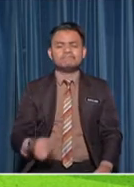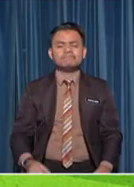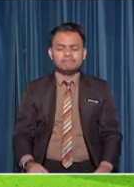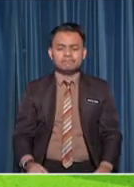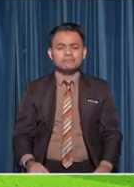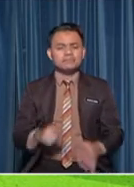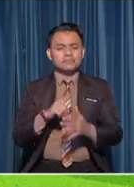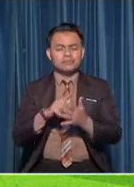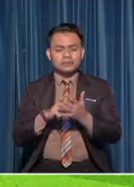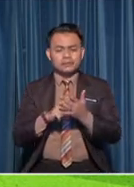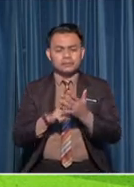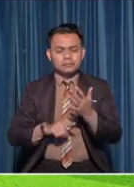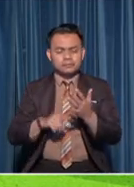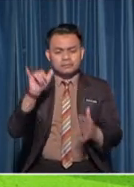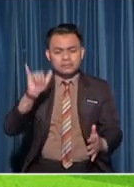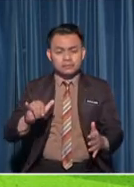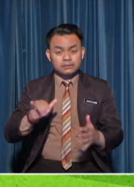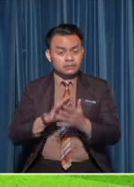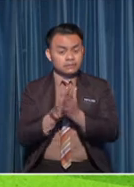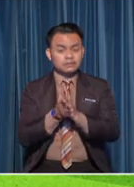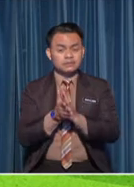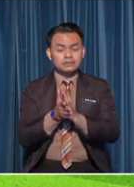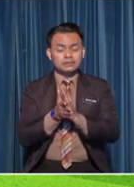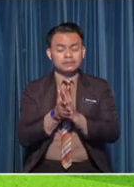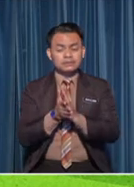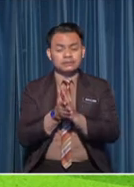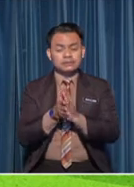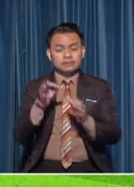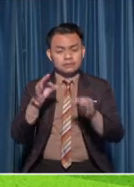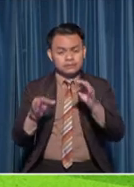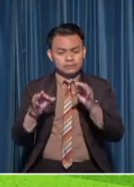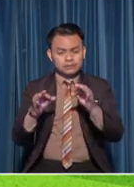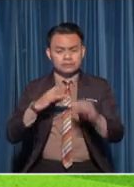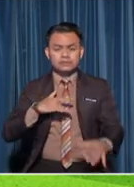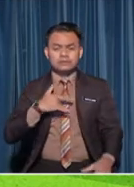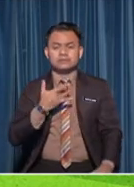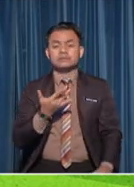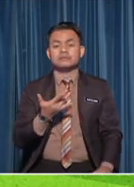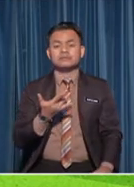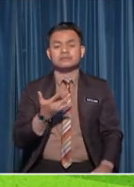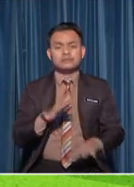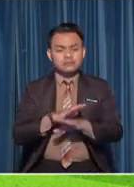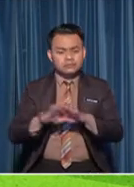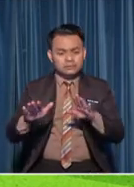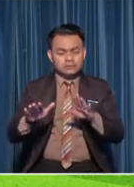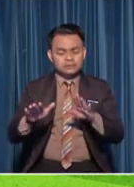What happens if our senses do not function properly?